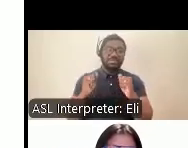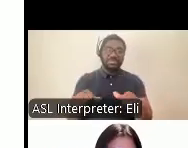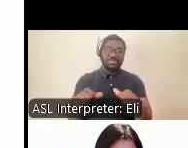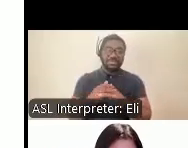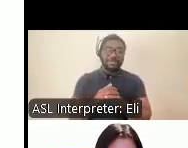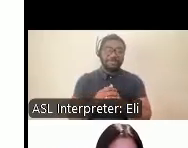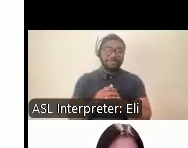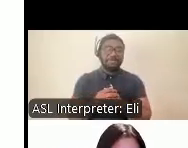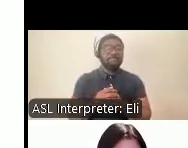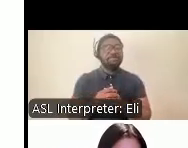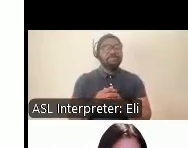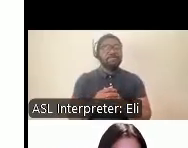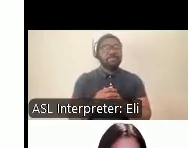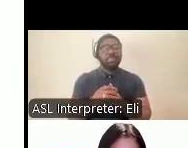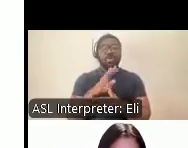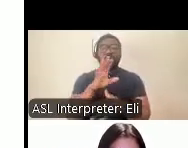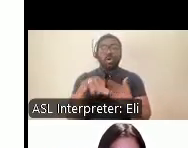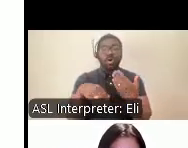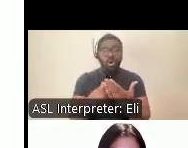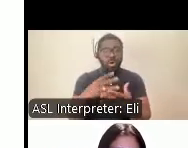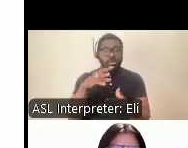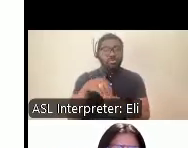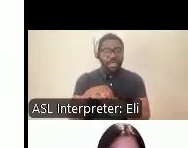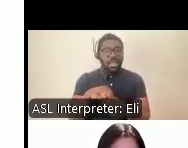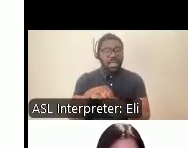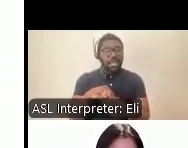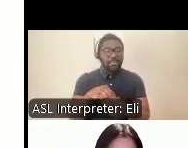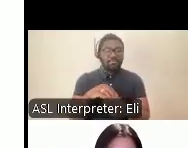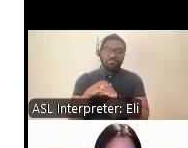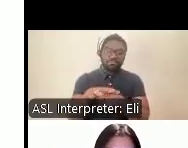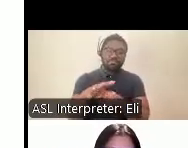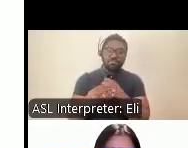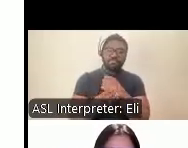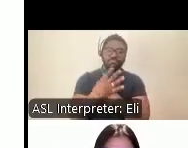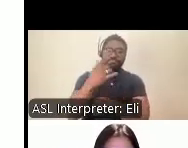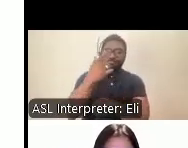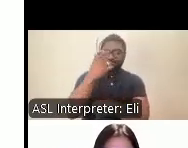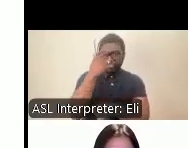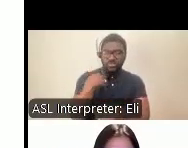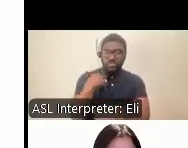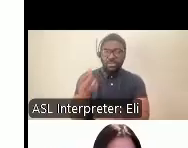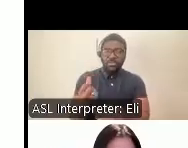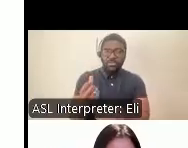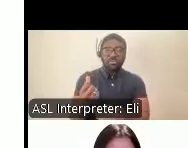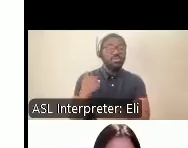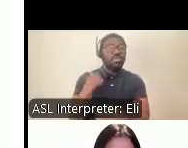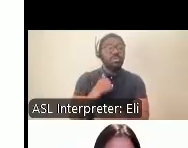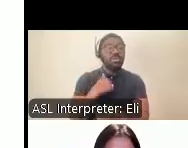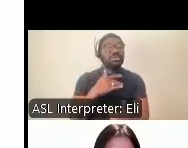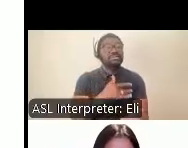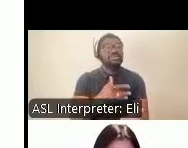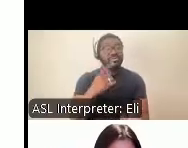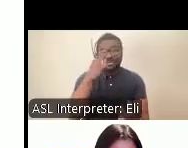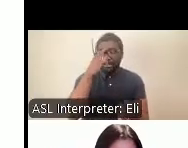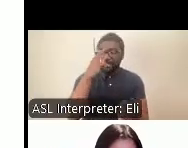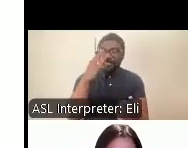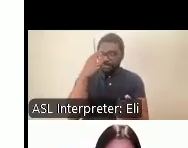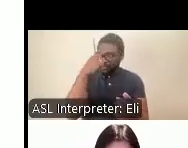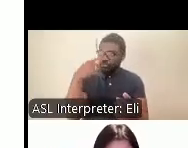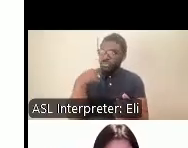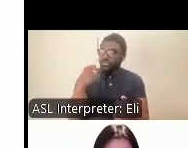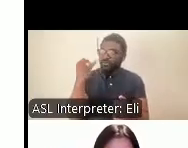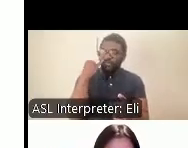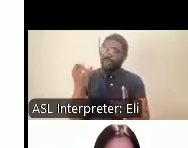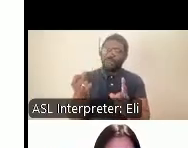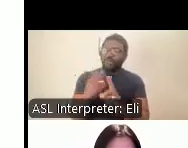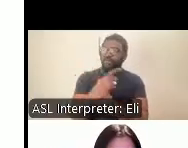And all of this makes up our mental health. We often think of mental health only when something feels off. But the truth is,